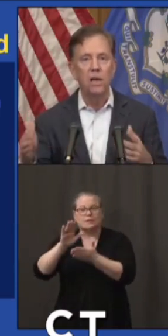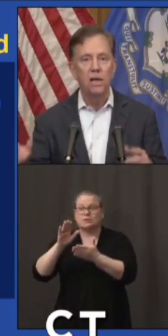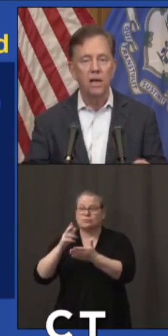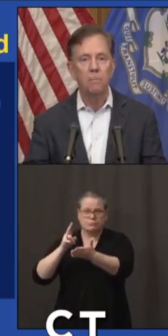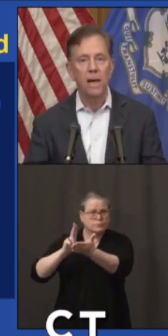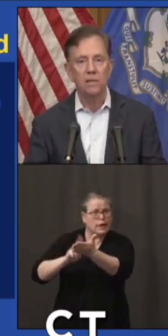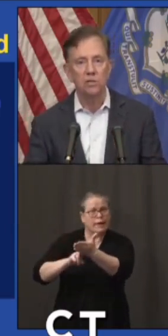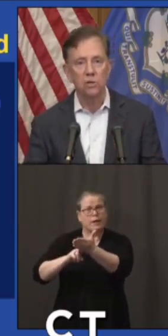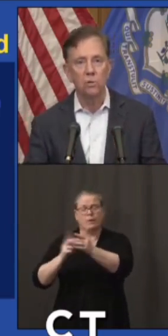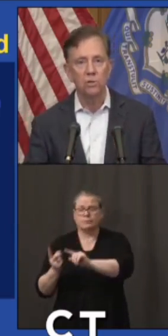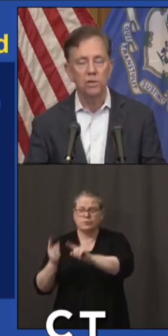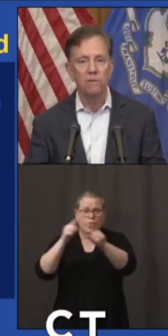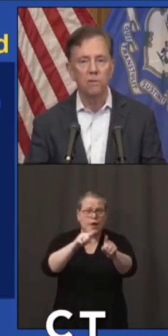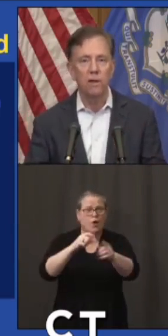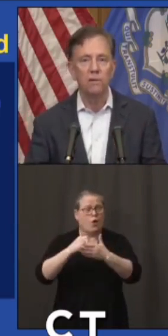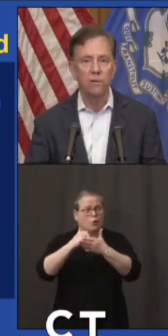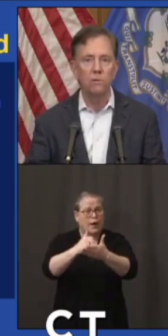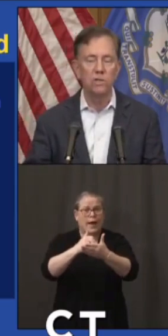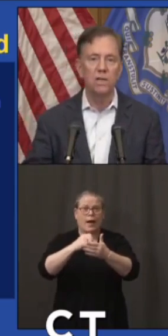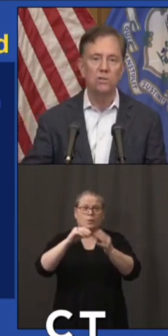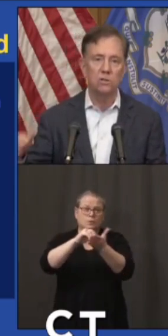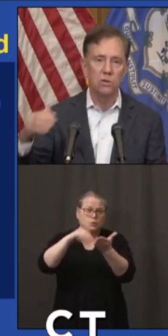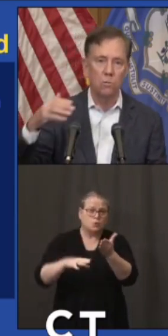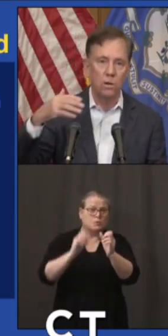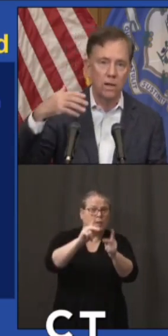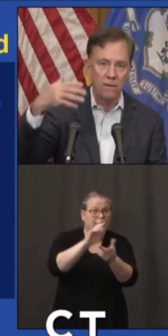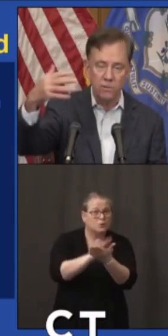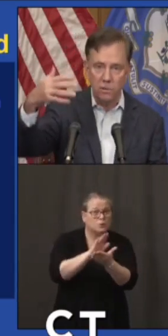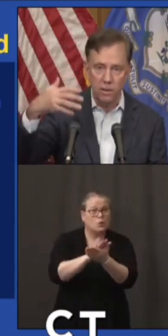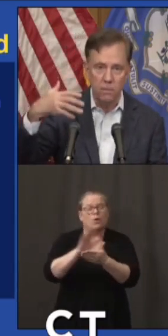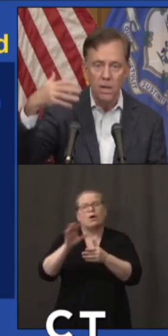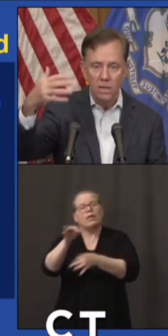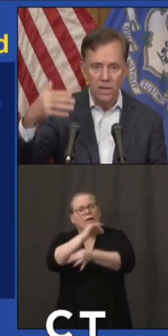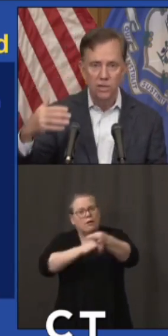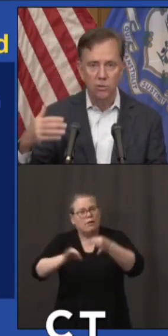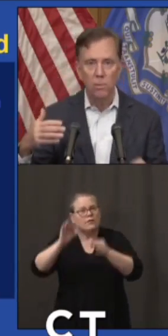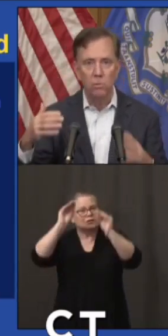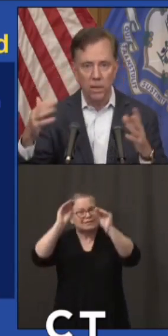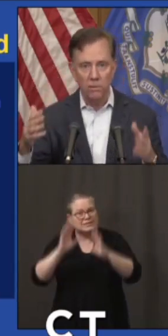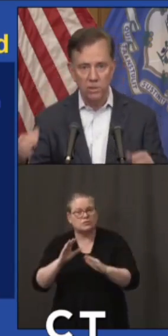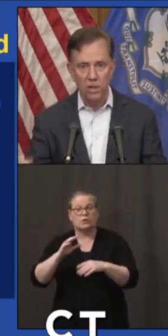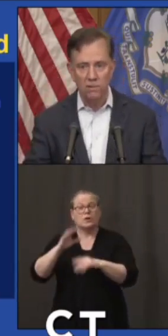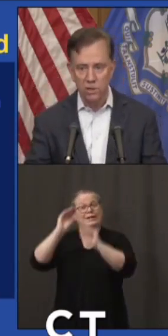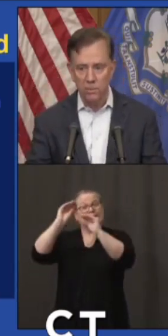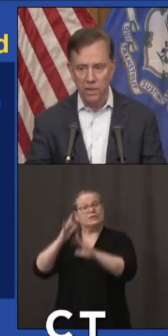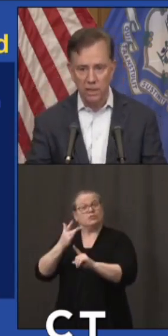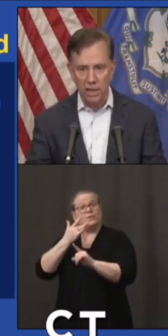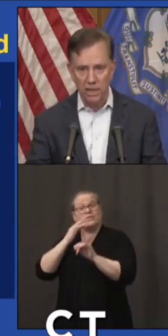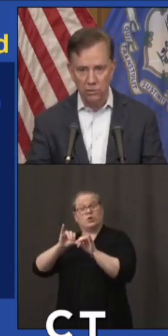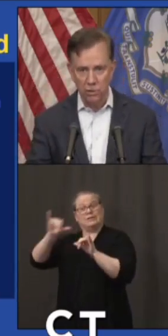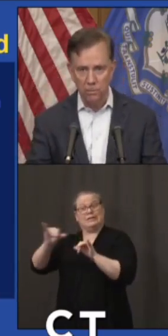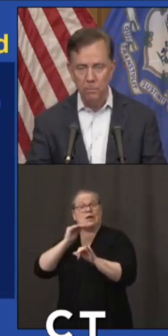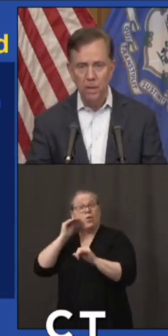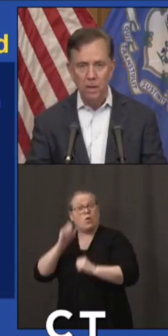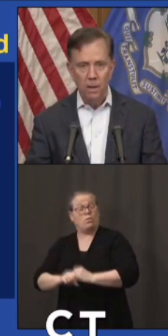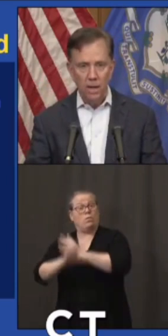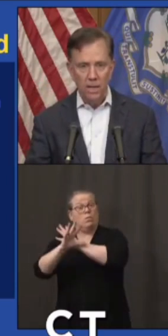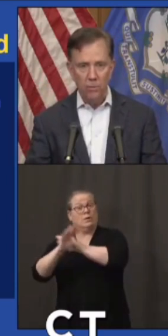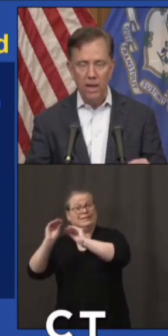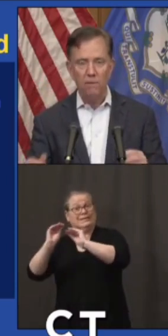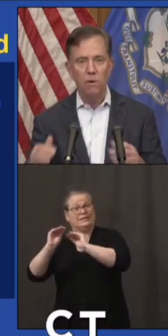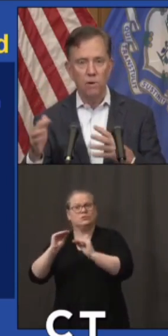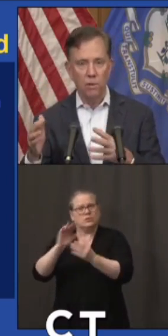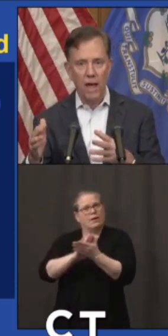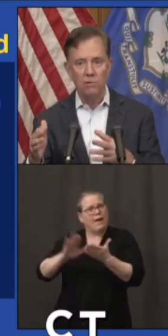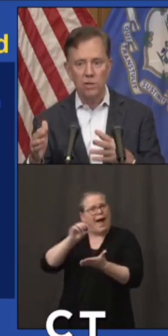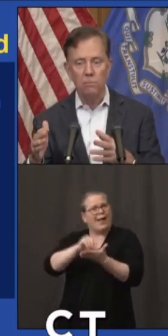kids get back to school safely. And for those teachers that have to teach remotely, we still have somebody in the classroom. I think